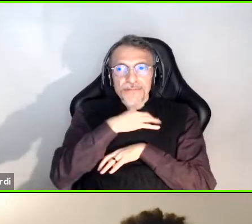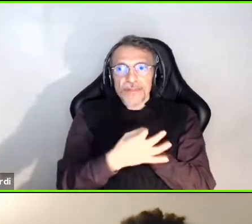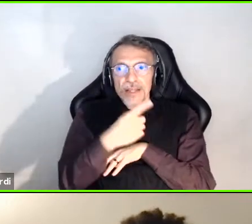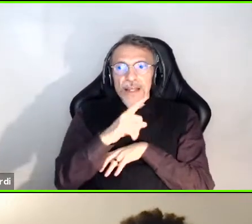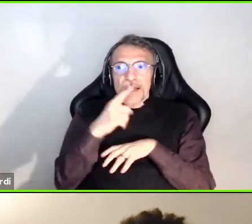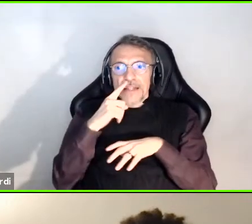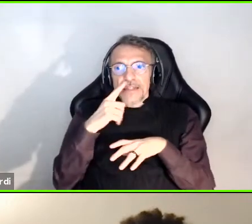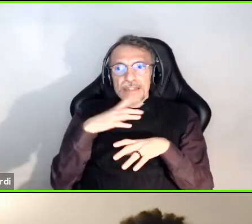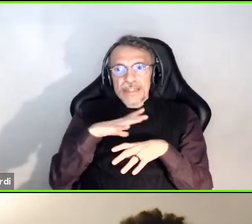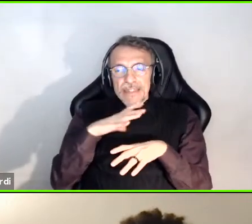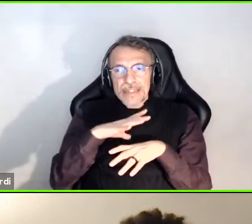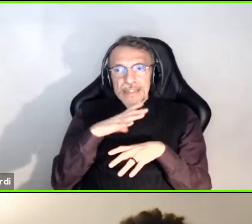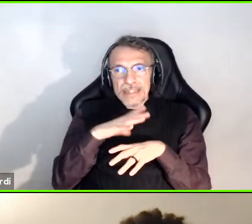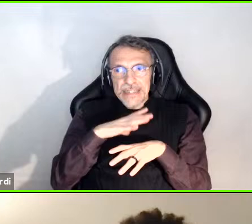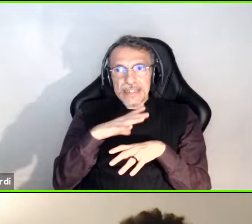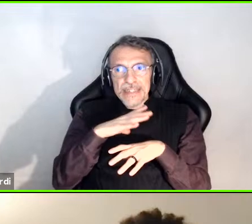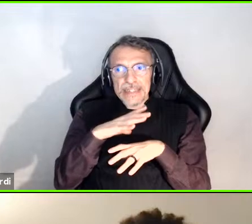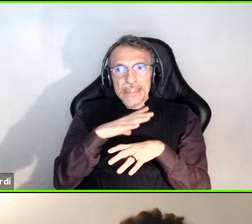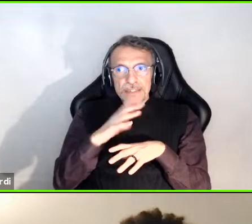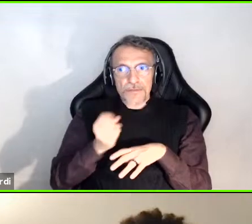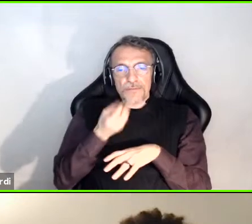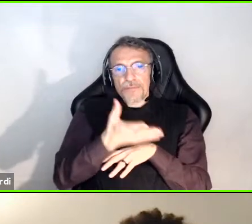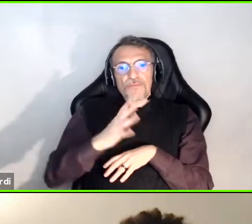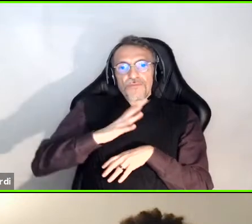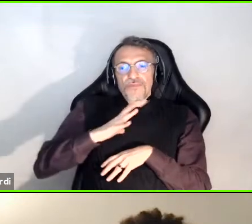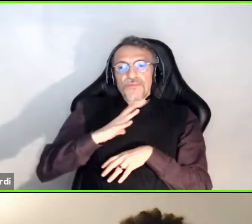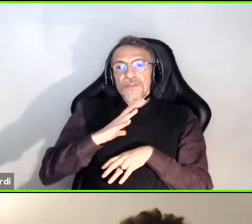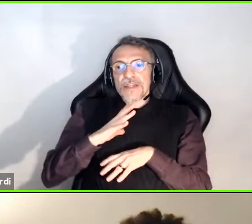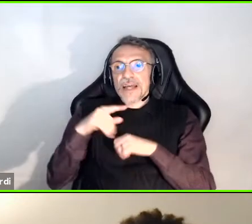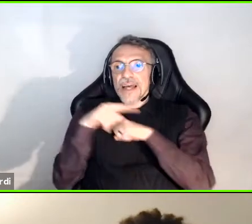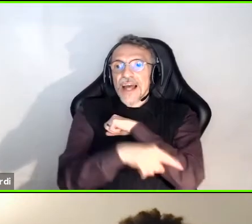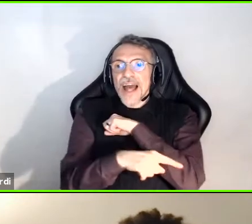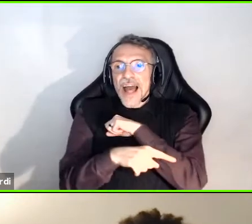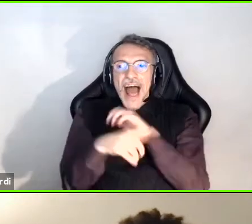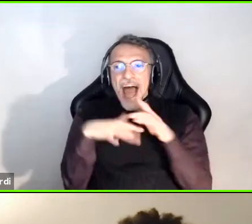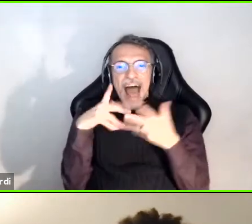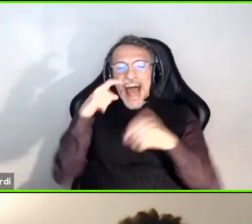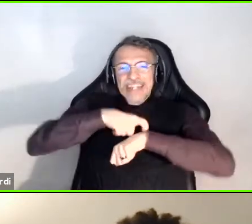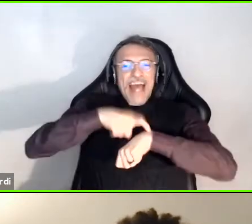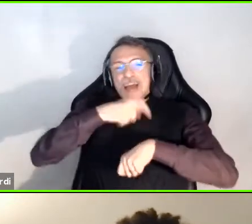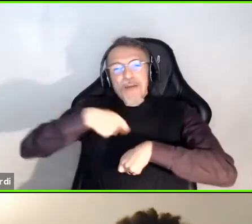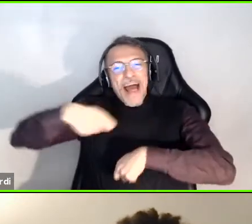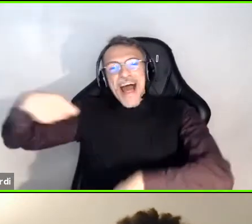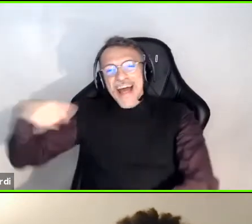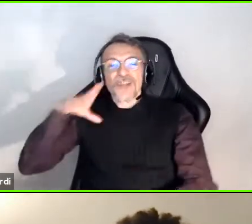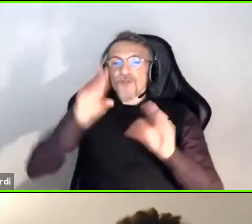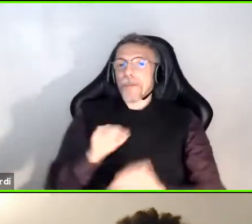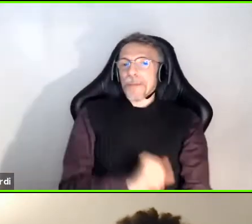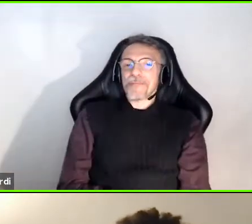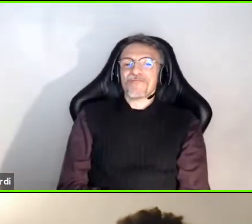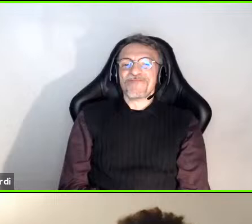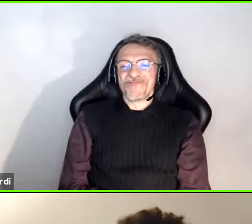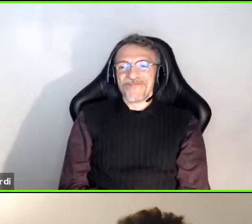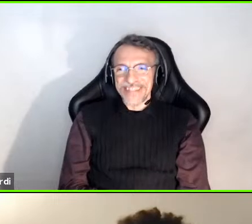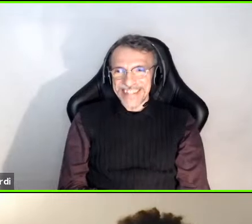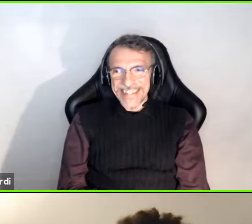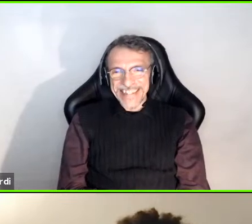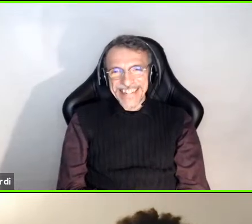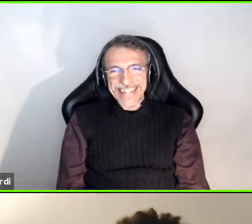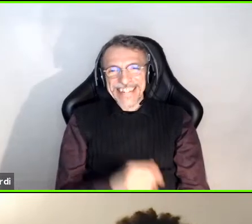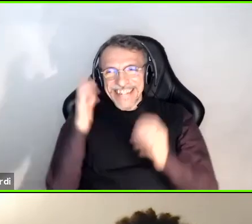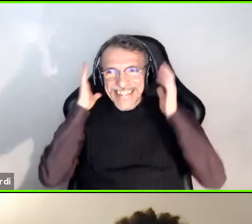effectively with the debt crisis. Sorry, we're running out of time, so I will stop here. Sorry. Mm-hmm.